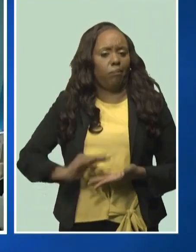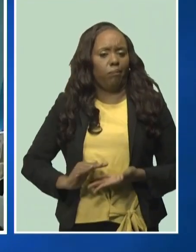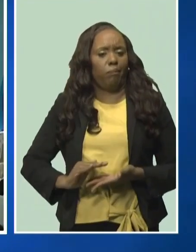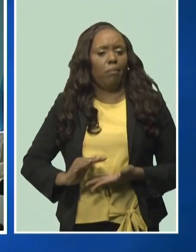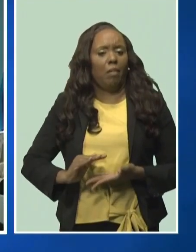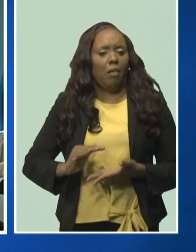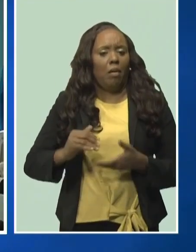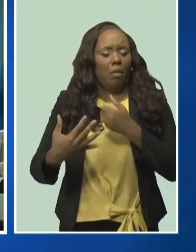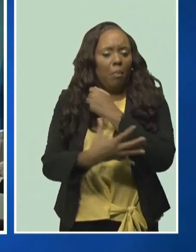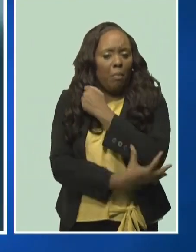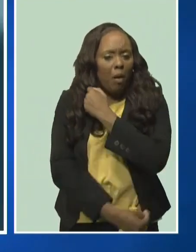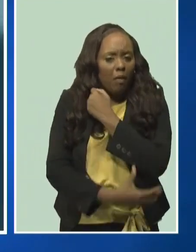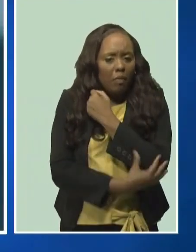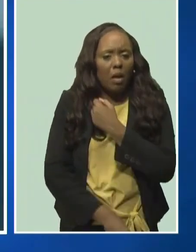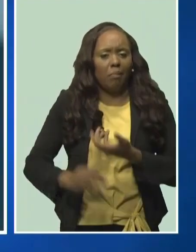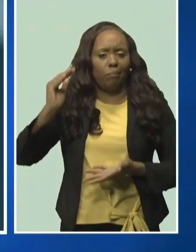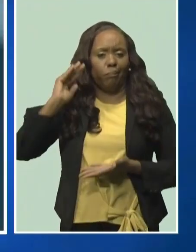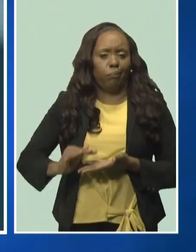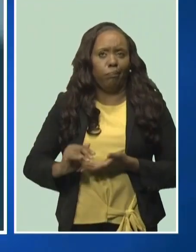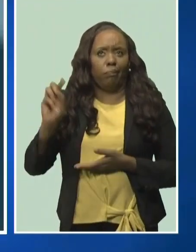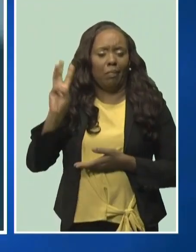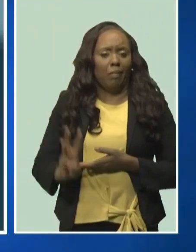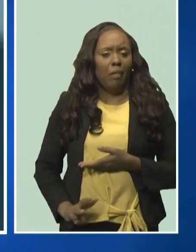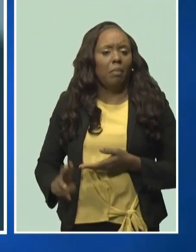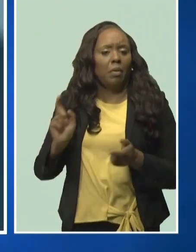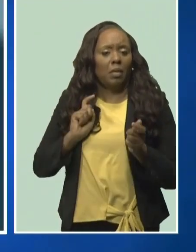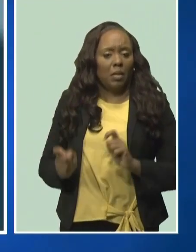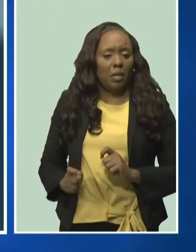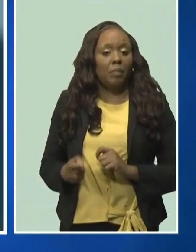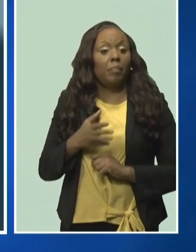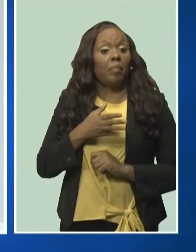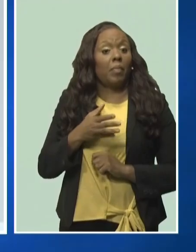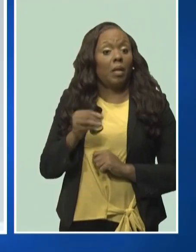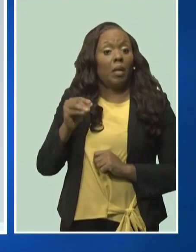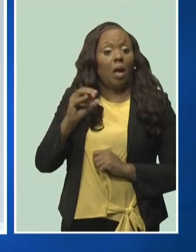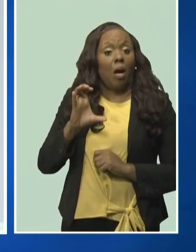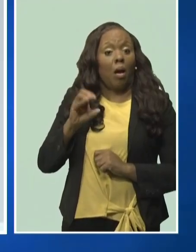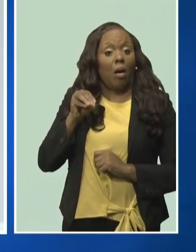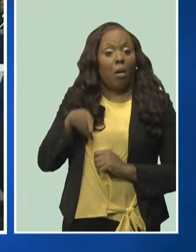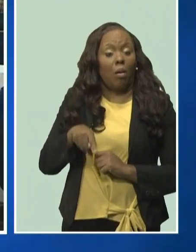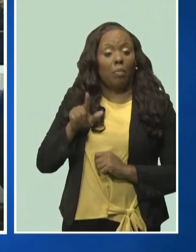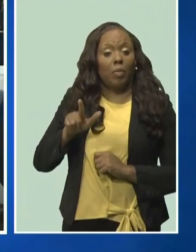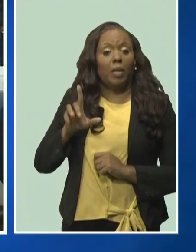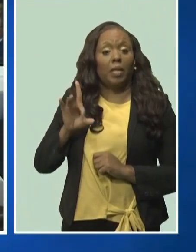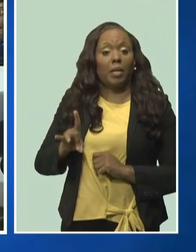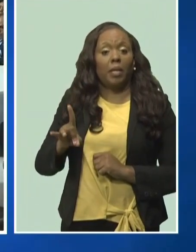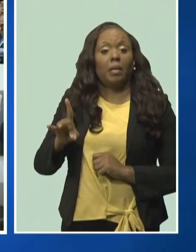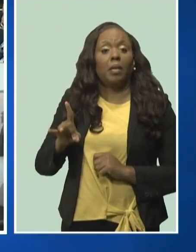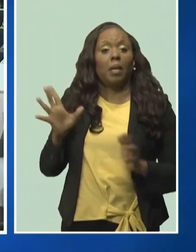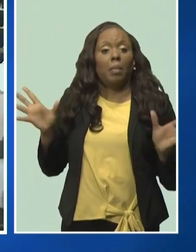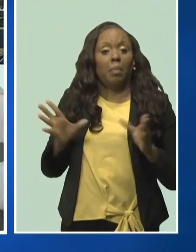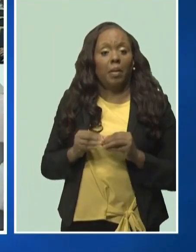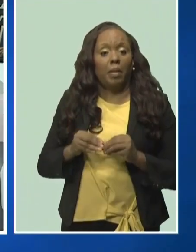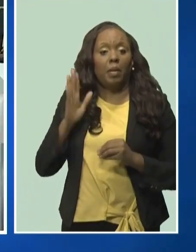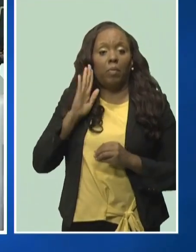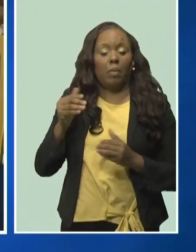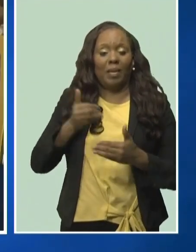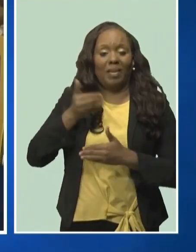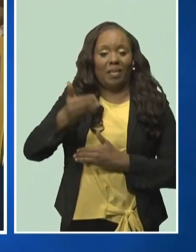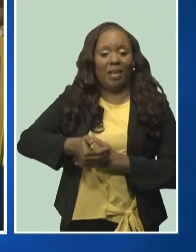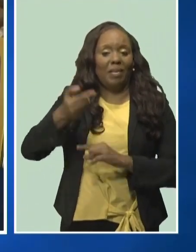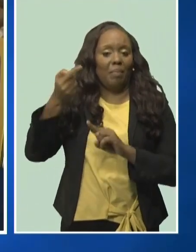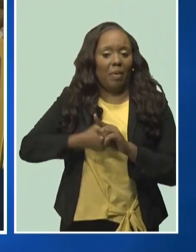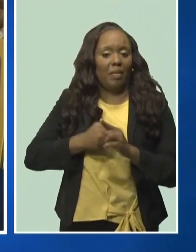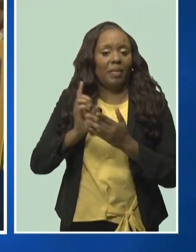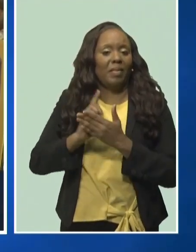change and is in preparation for COP28, scheduled for early December in Dubai. Ms. Cattlee says geopolitics and